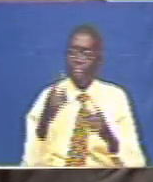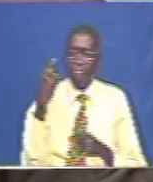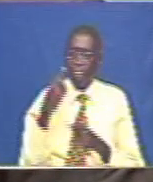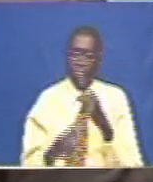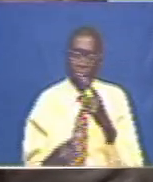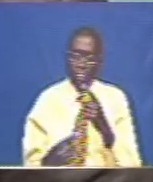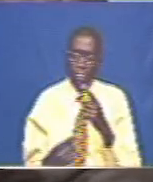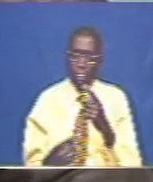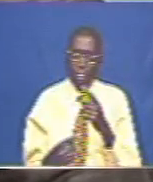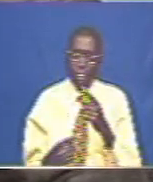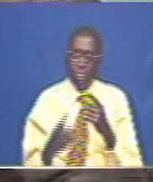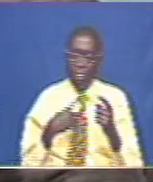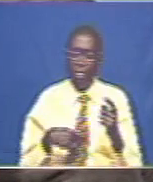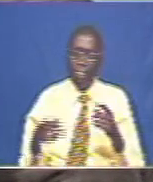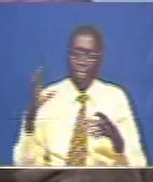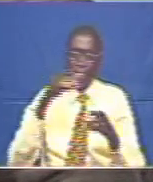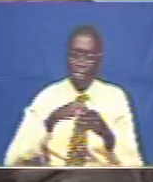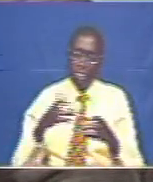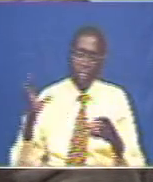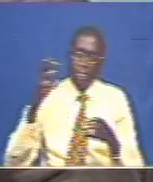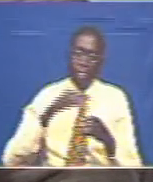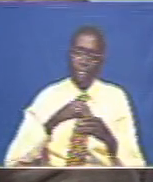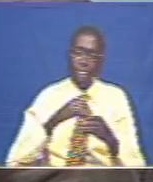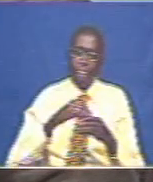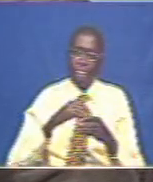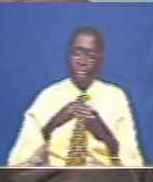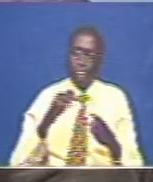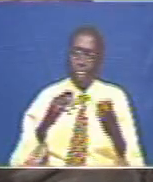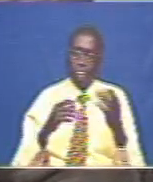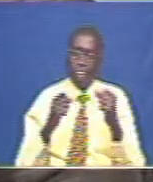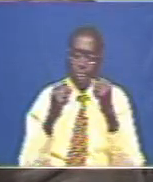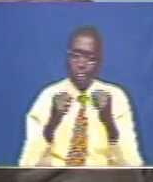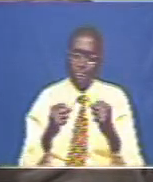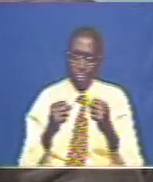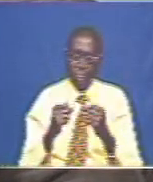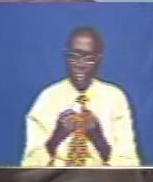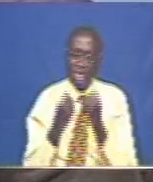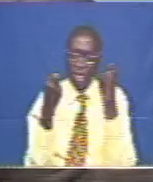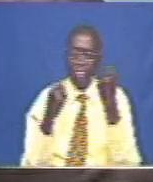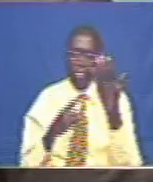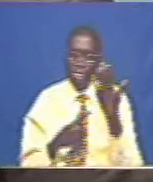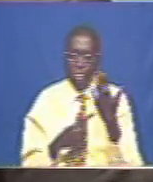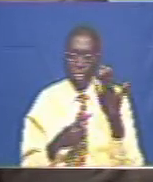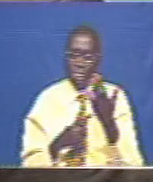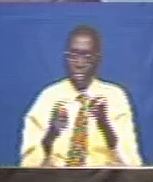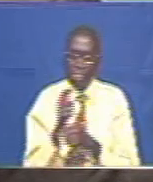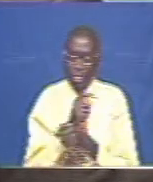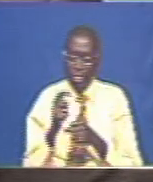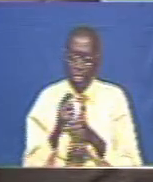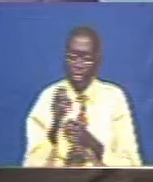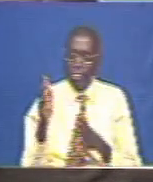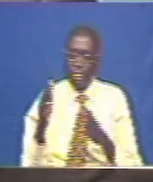on an annual basis. Mm. We are investing more on secure technologies. We are training more people in the